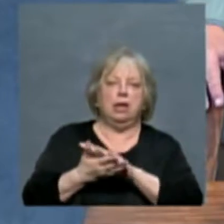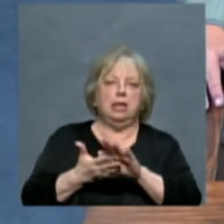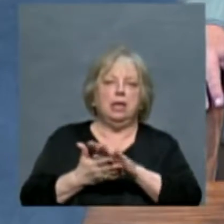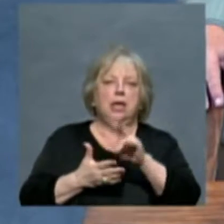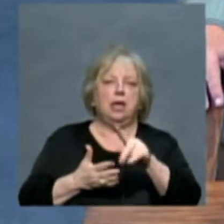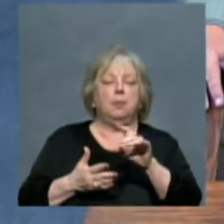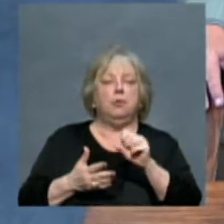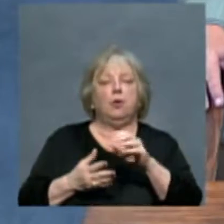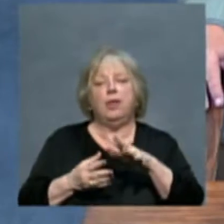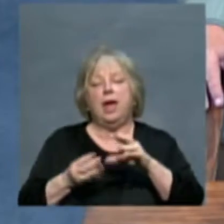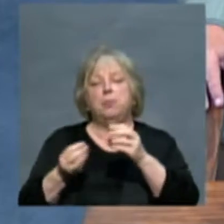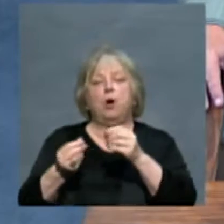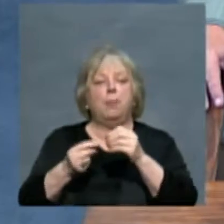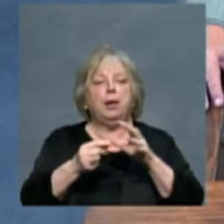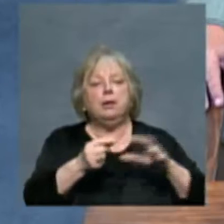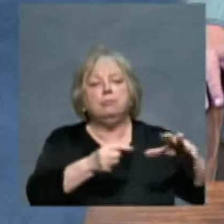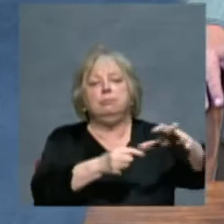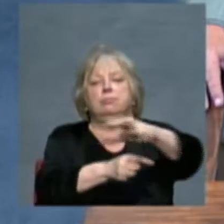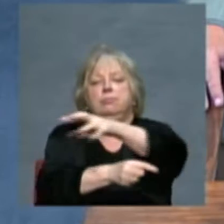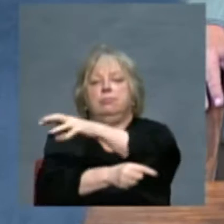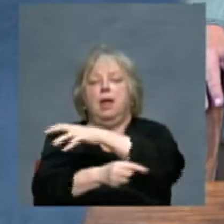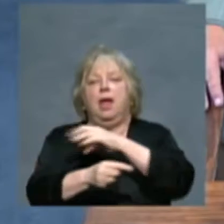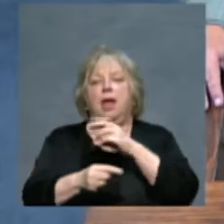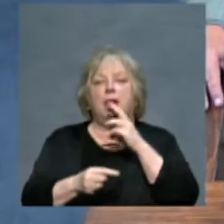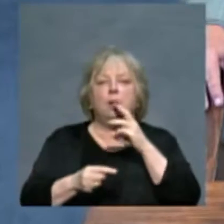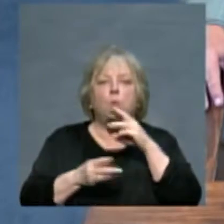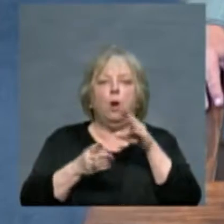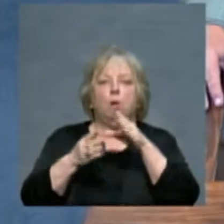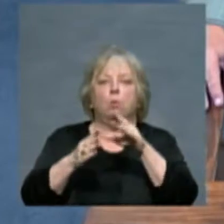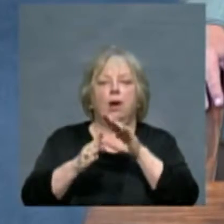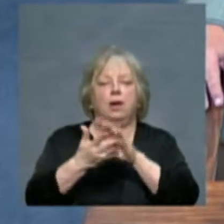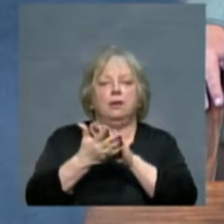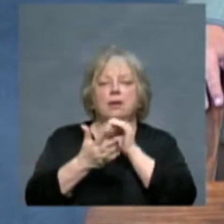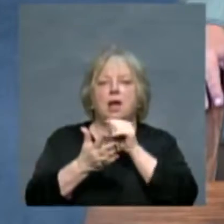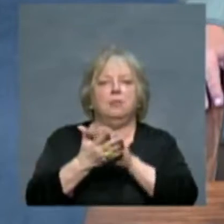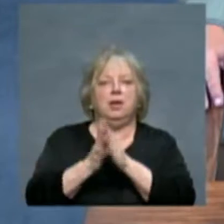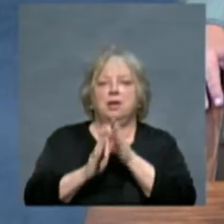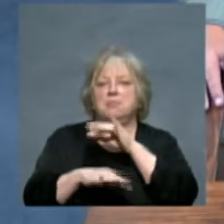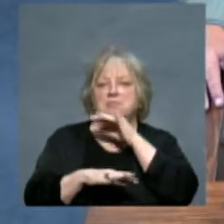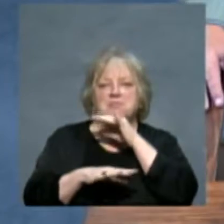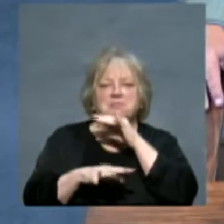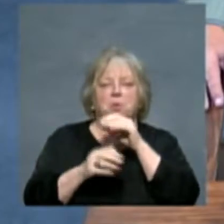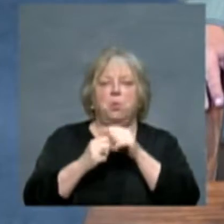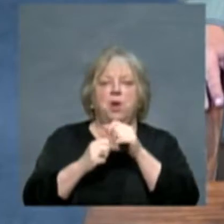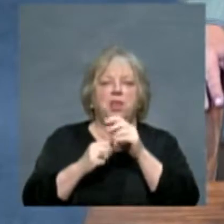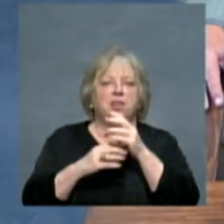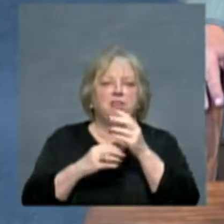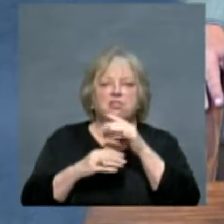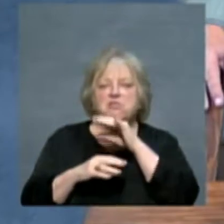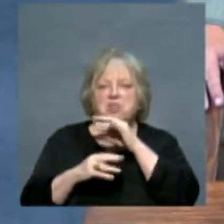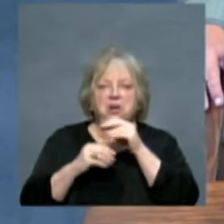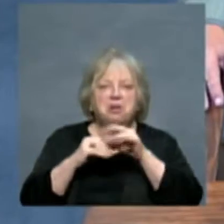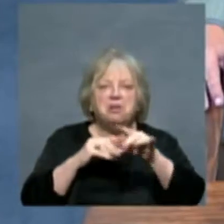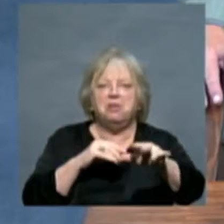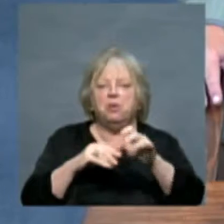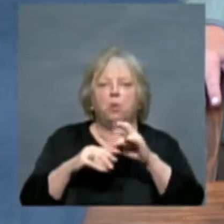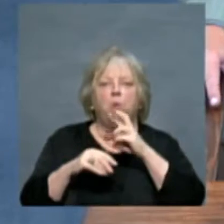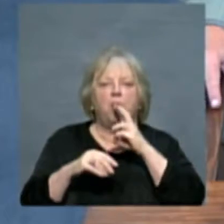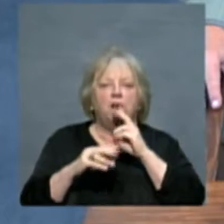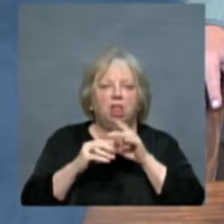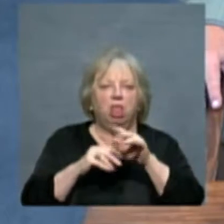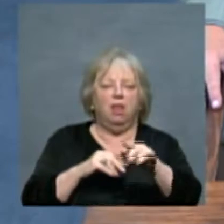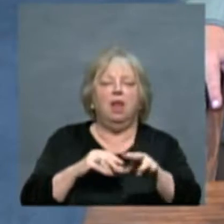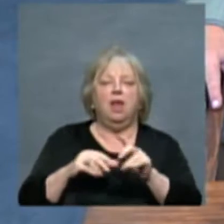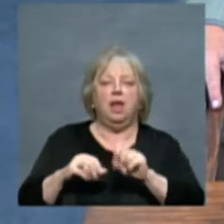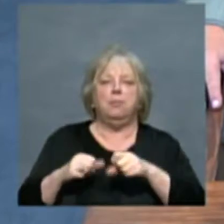that surrounding properties and waterways are not polluted with the resulting discharge and sludge. The district must provide specific